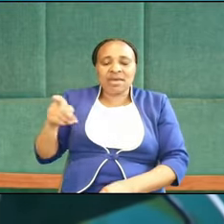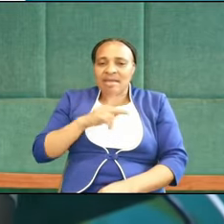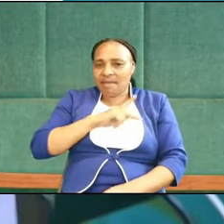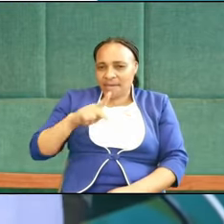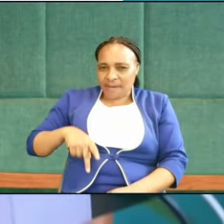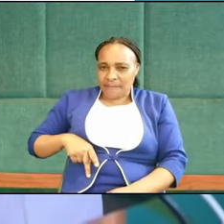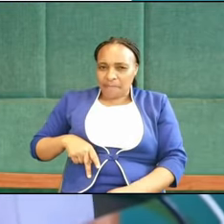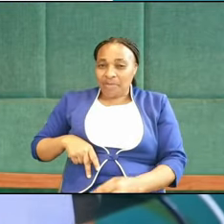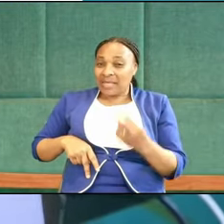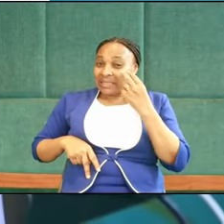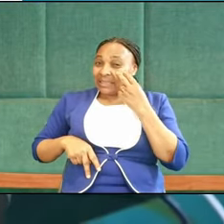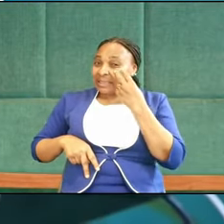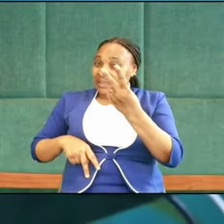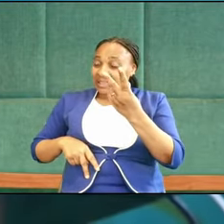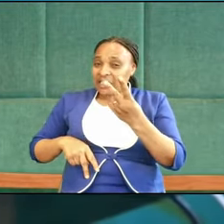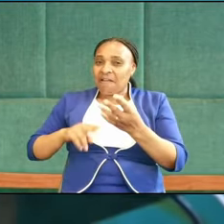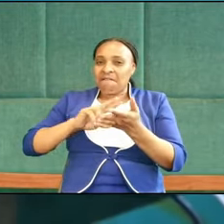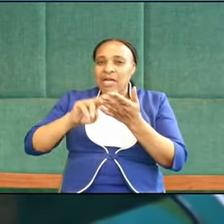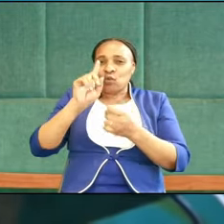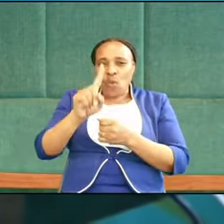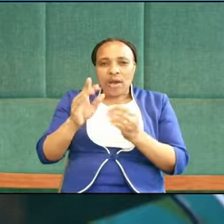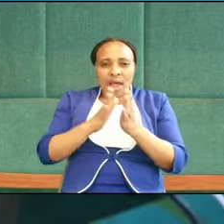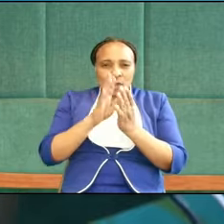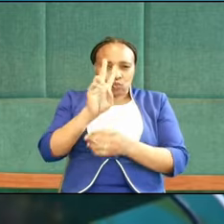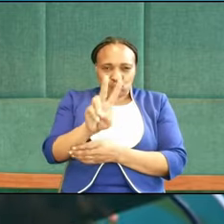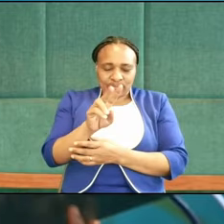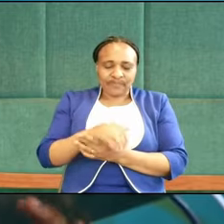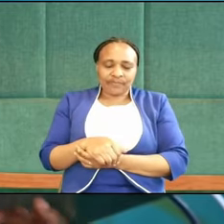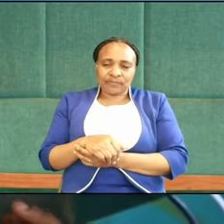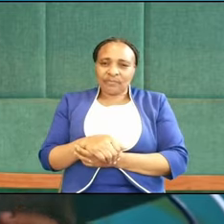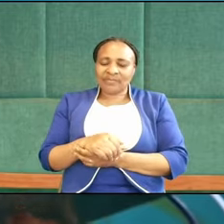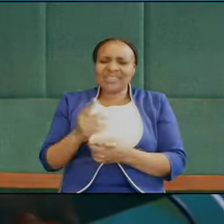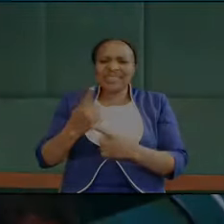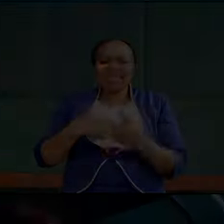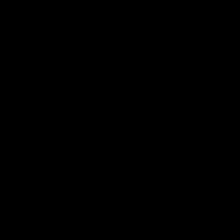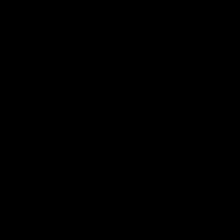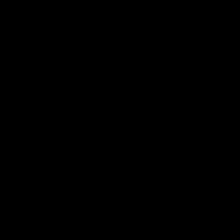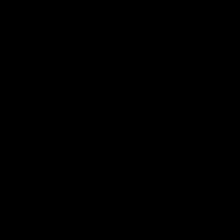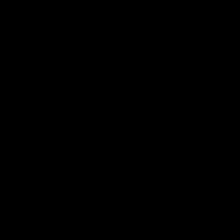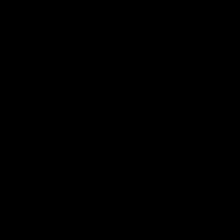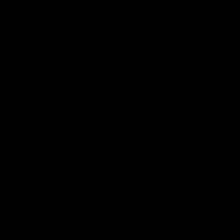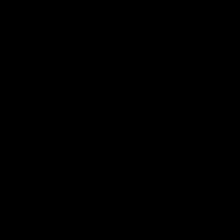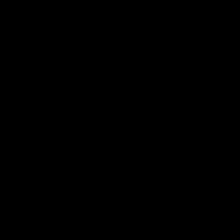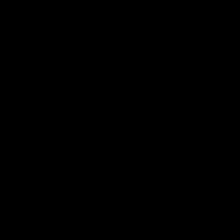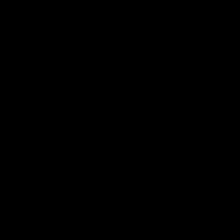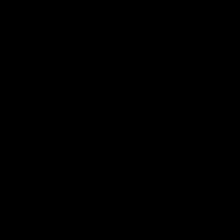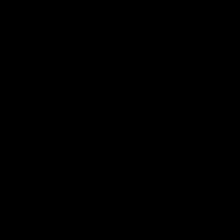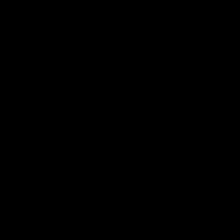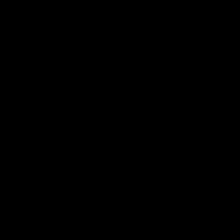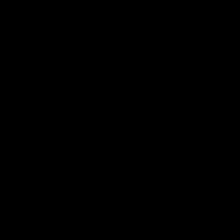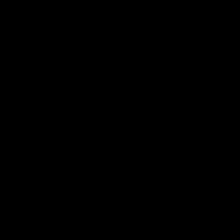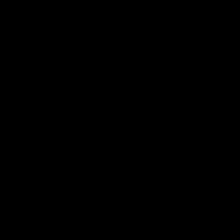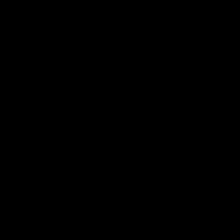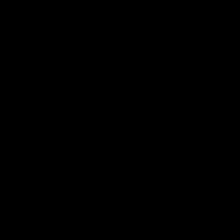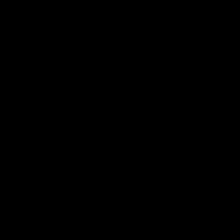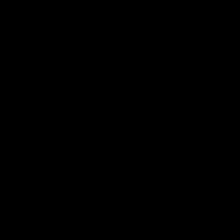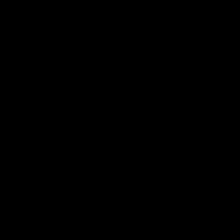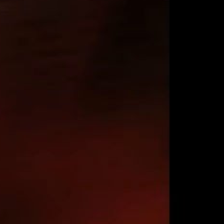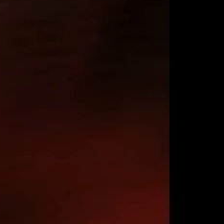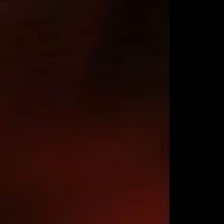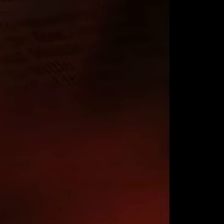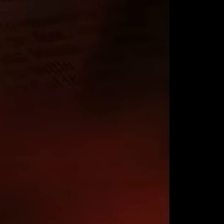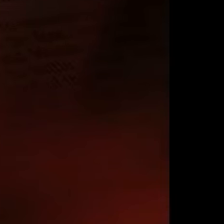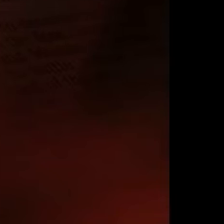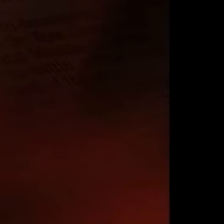satisfied. Look at verse 1 and verse 2. And it came to pass, after these things, the question is,